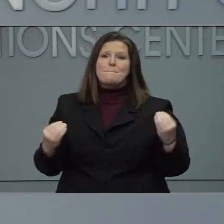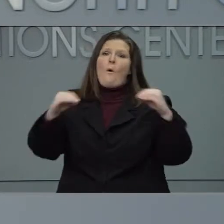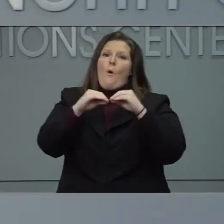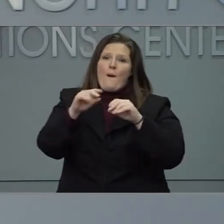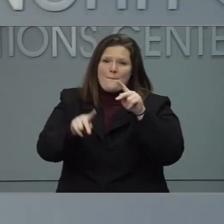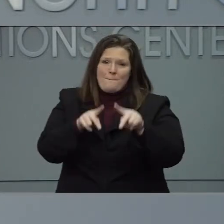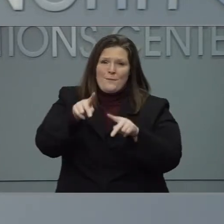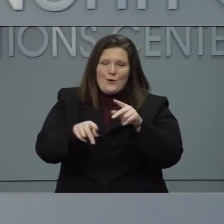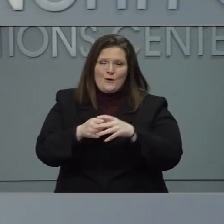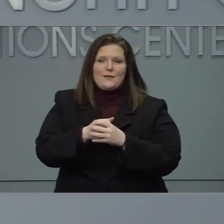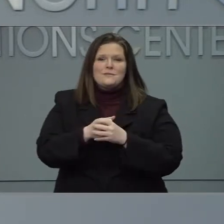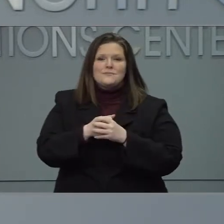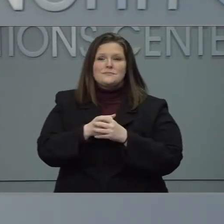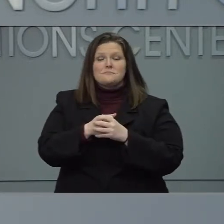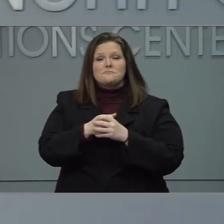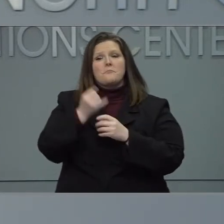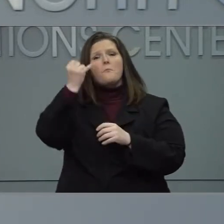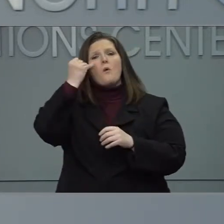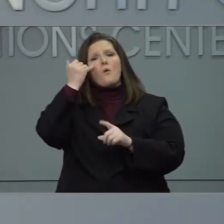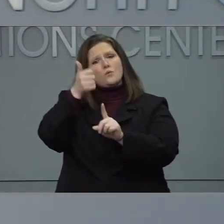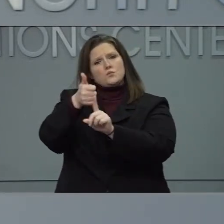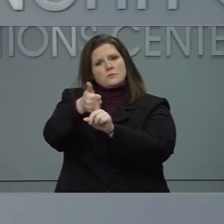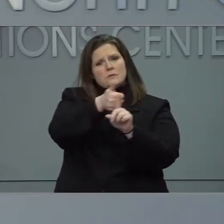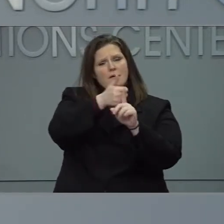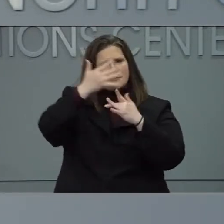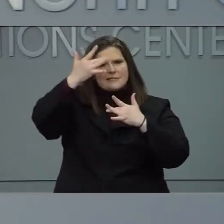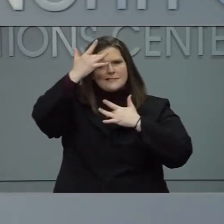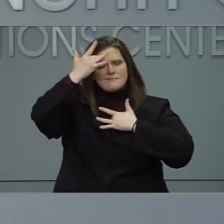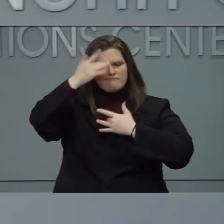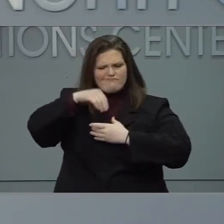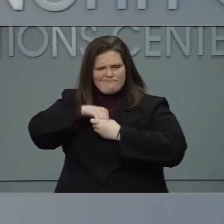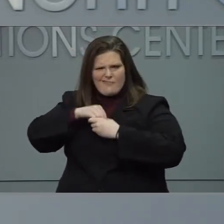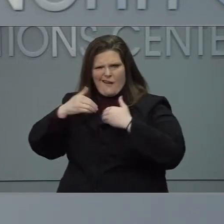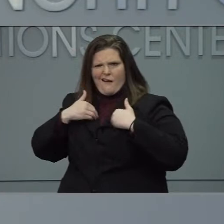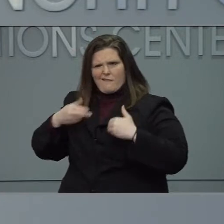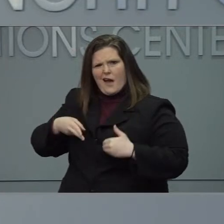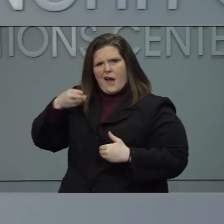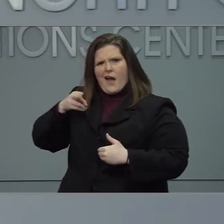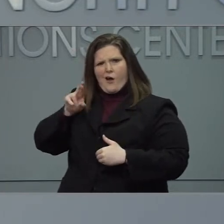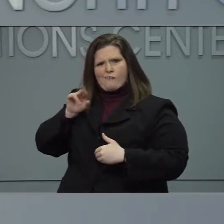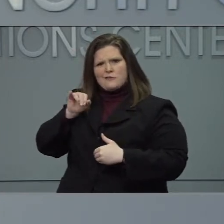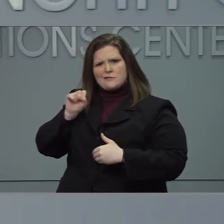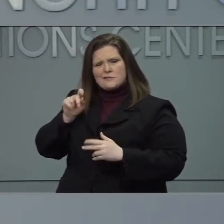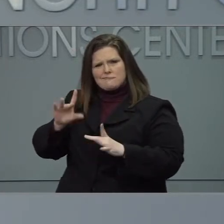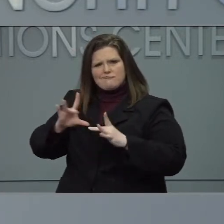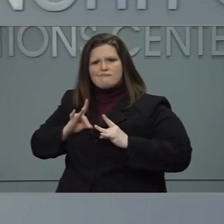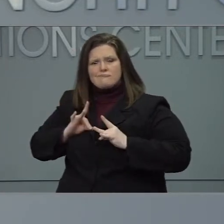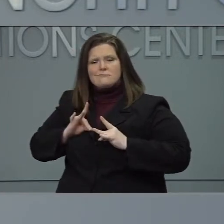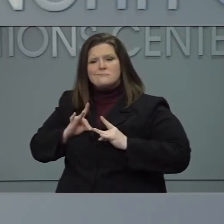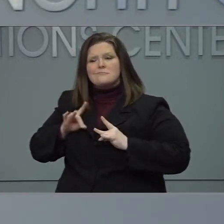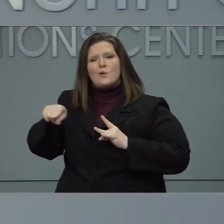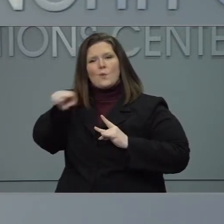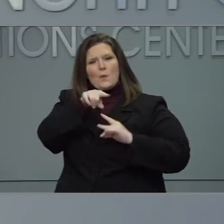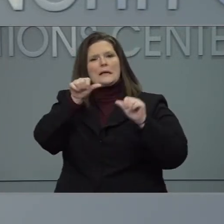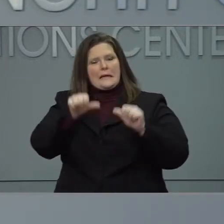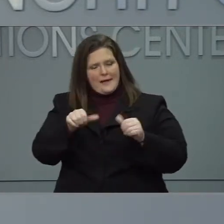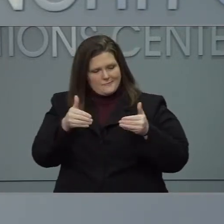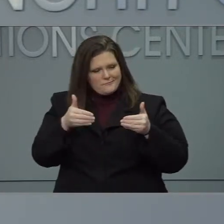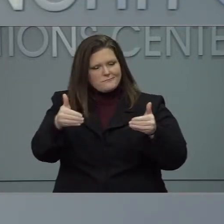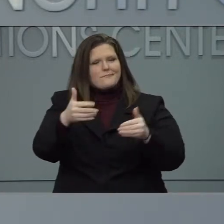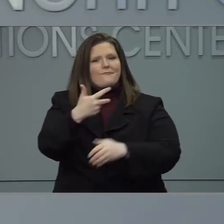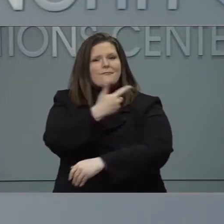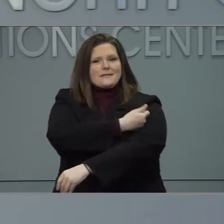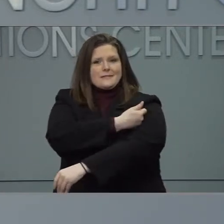medical condition that puts them at high risk of severe illness is now eligible, as are people in some additional congregate